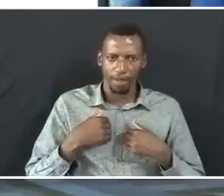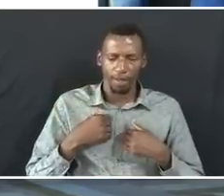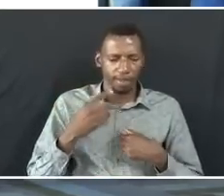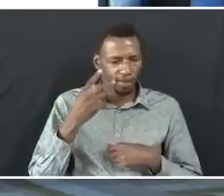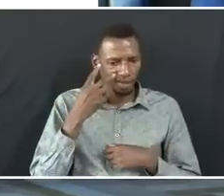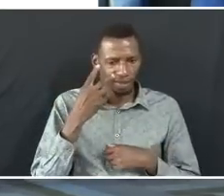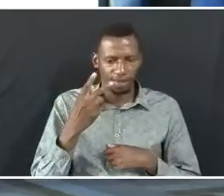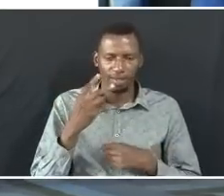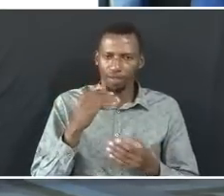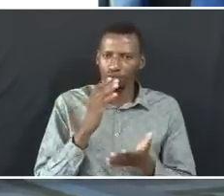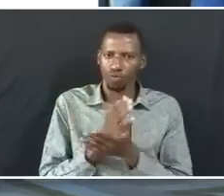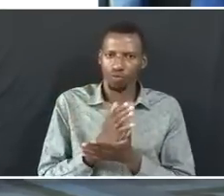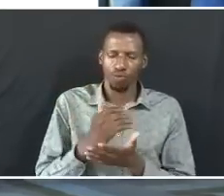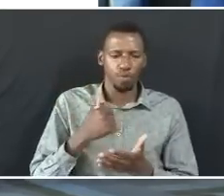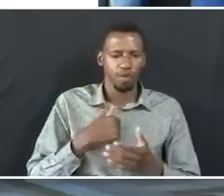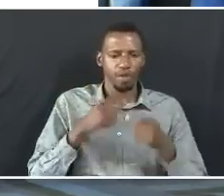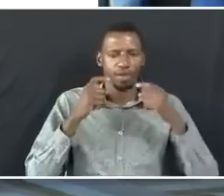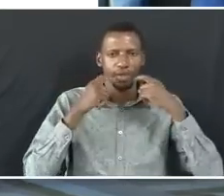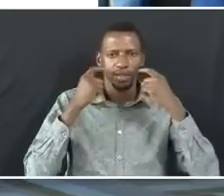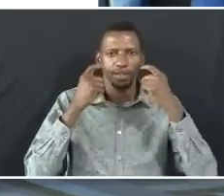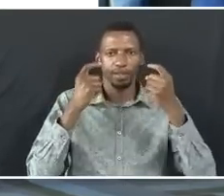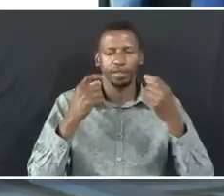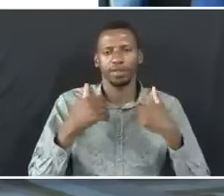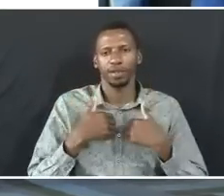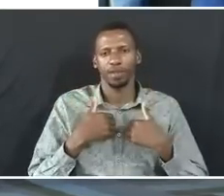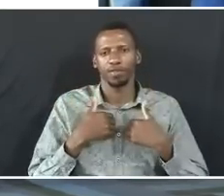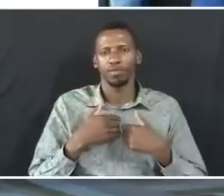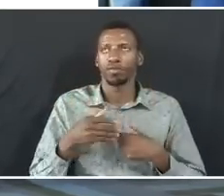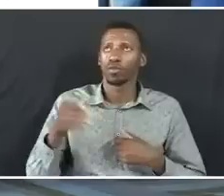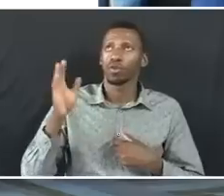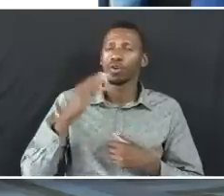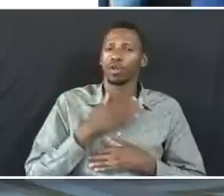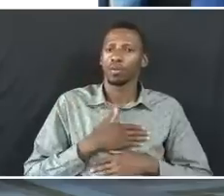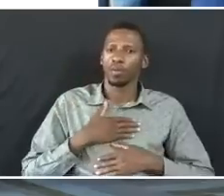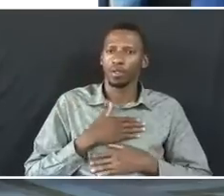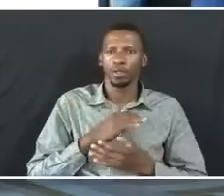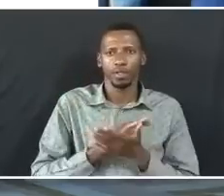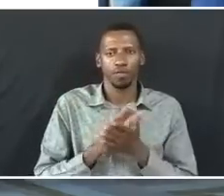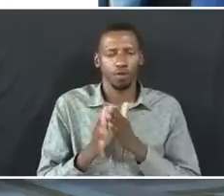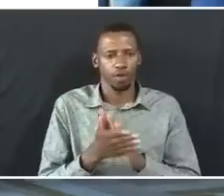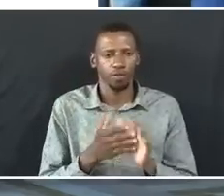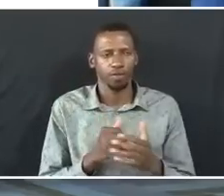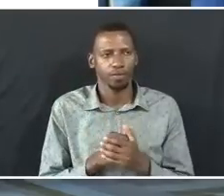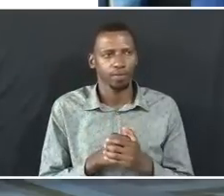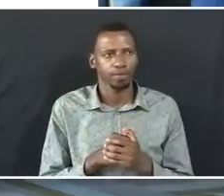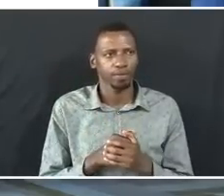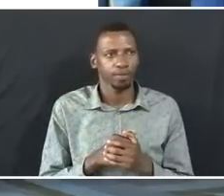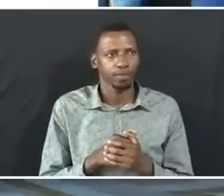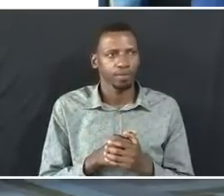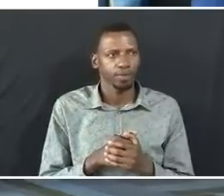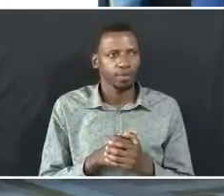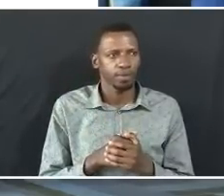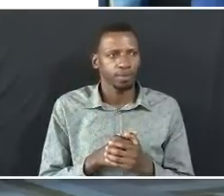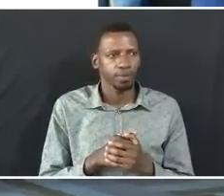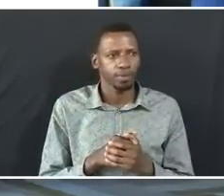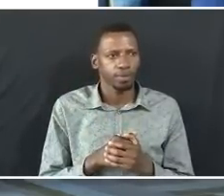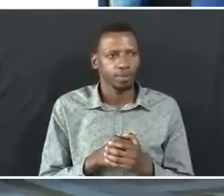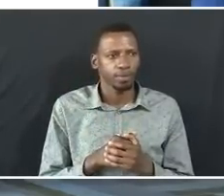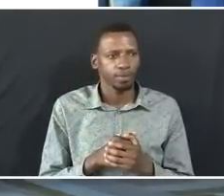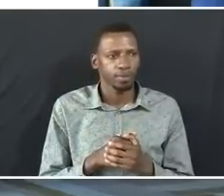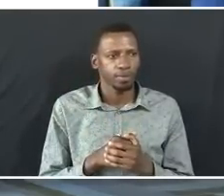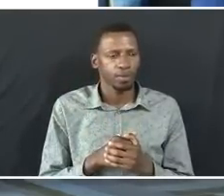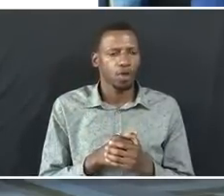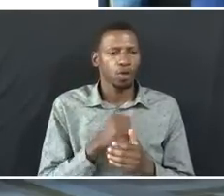I have sinned. Forgive me. Forget about these confessions. You say, God, if we